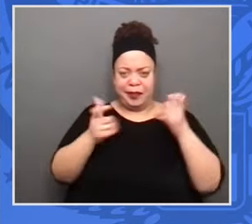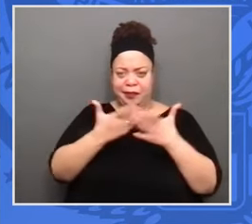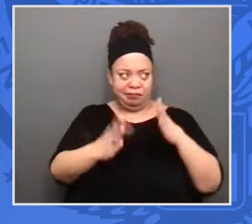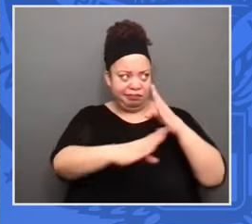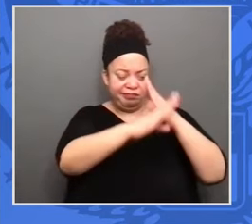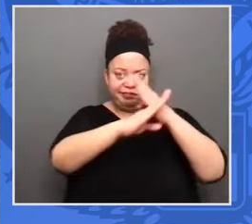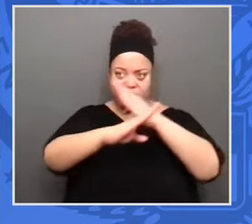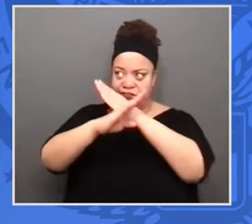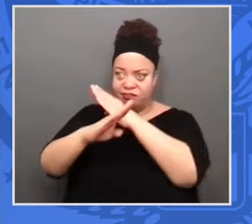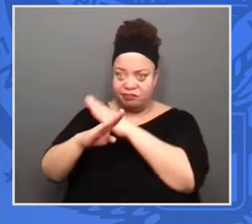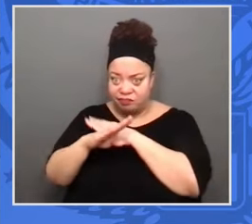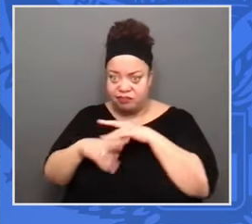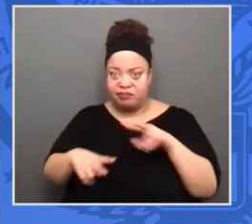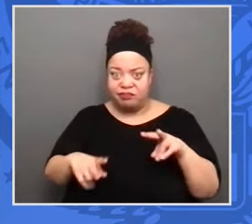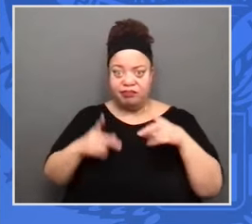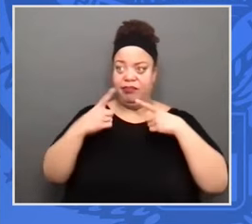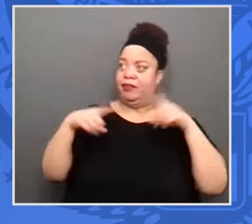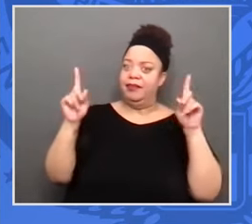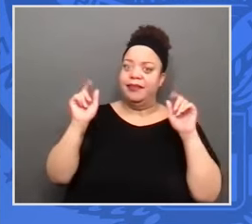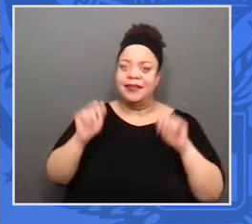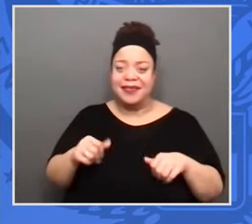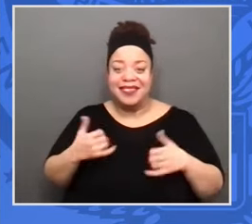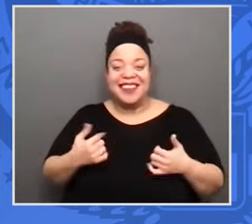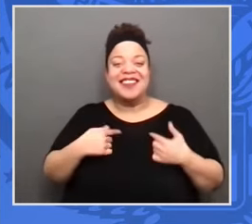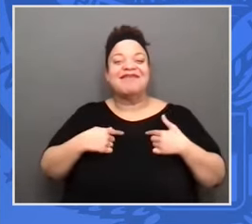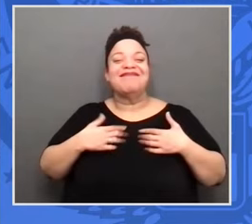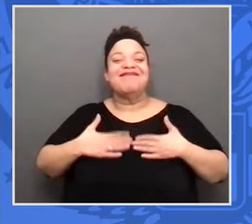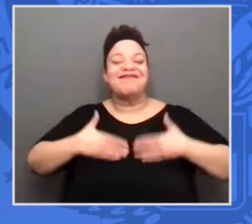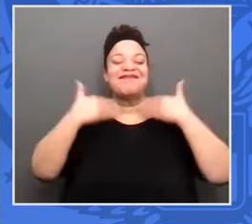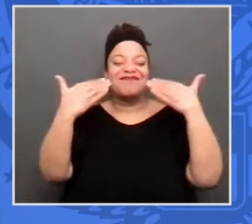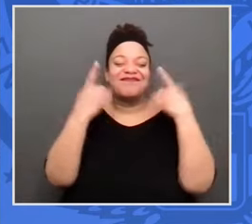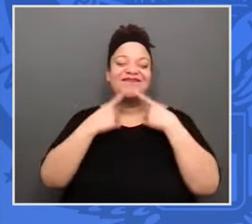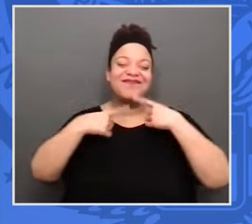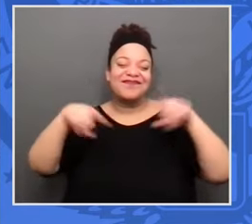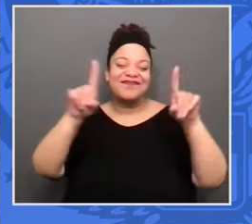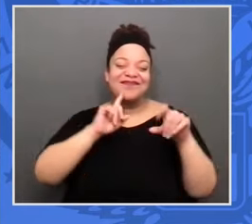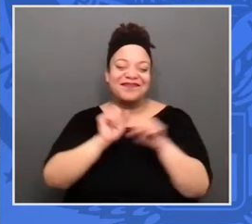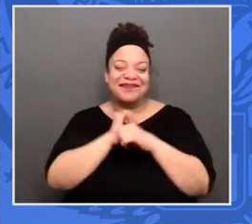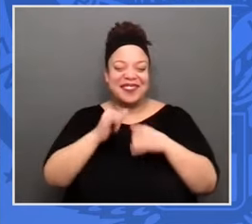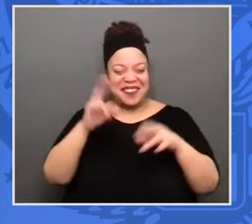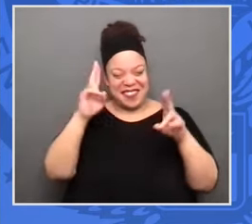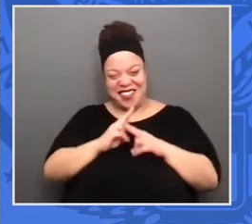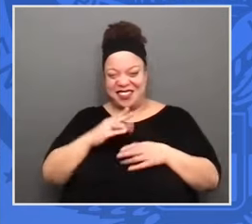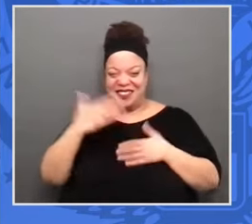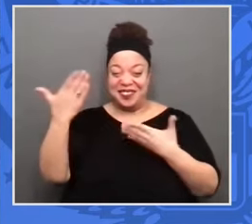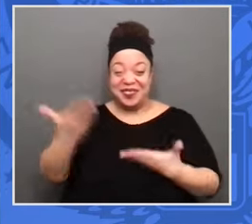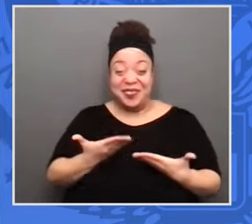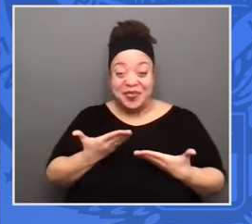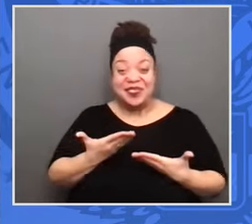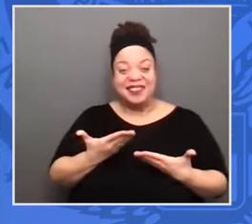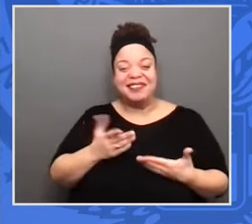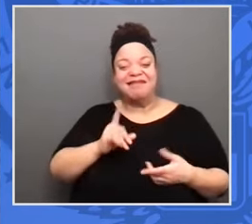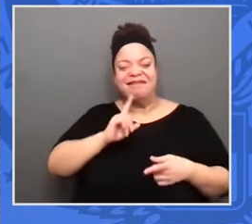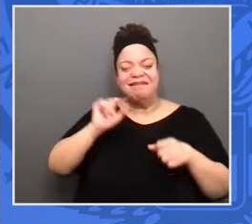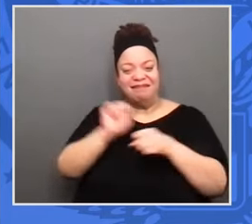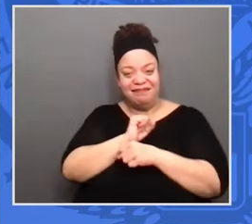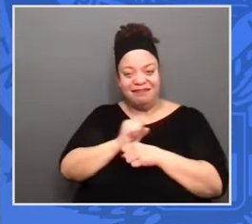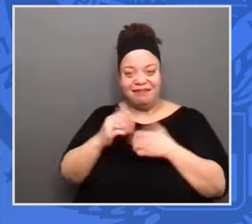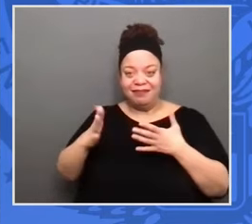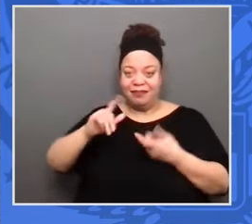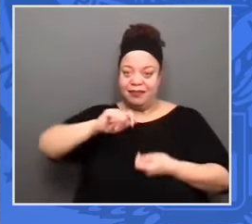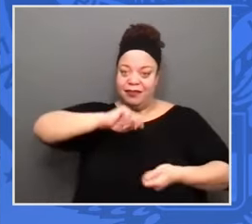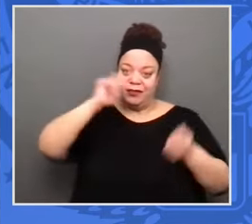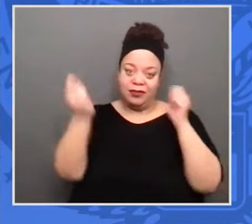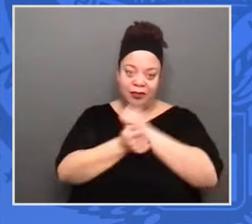such an honor to introduce a true groundbreaker. And after 232 years of waiting, being able to say these words, our